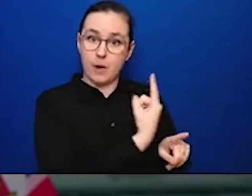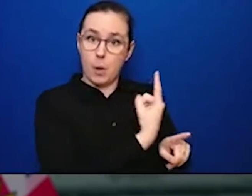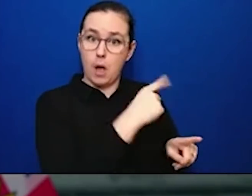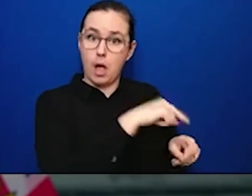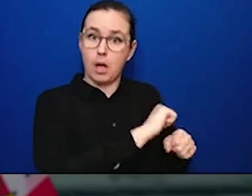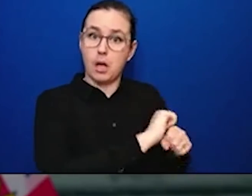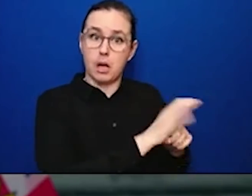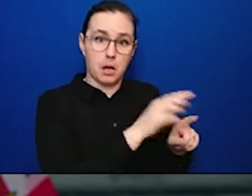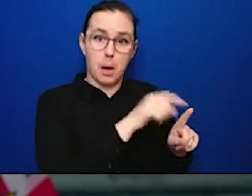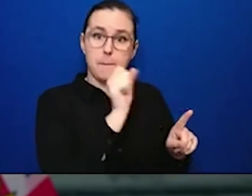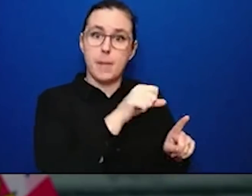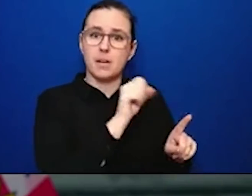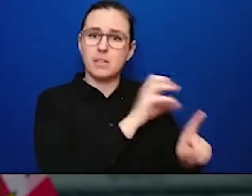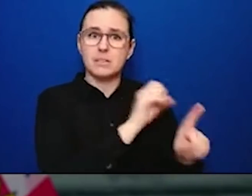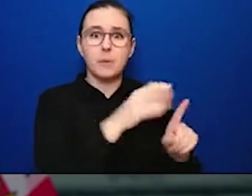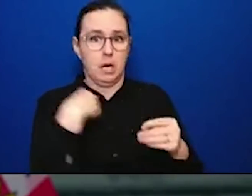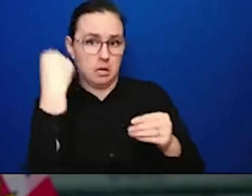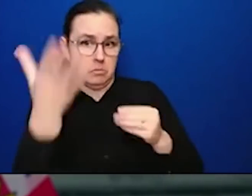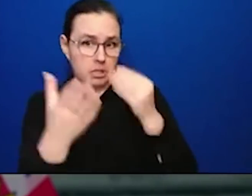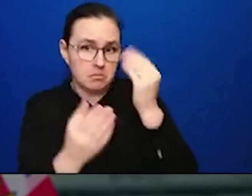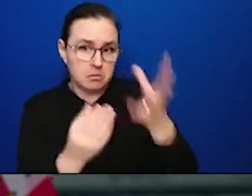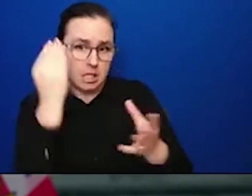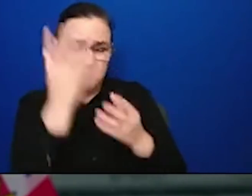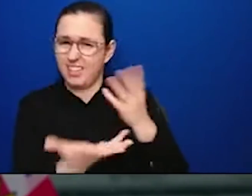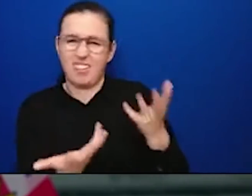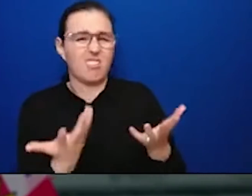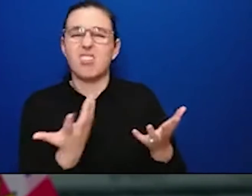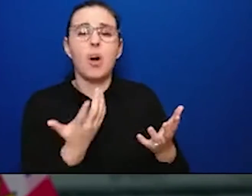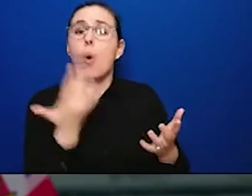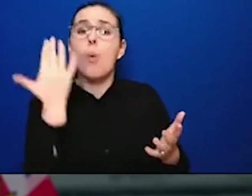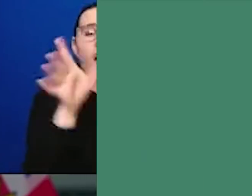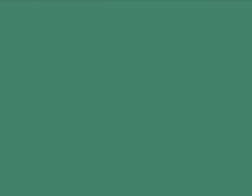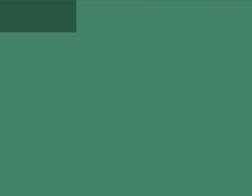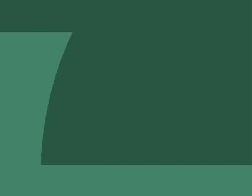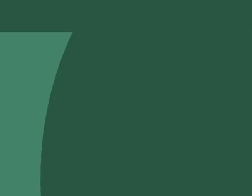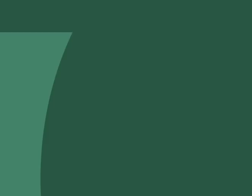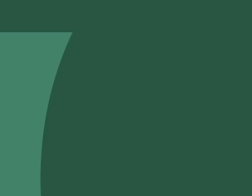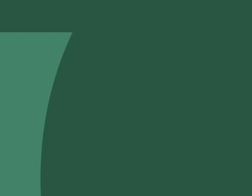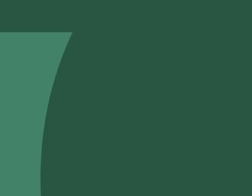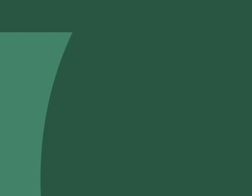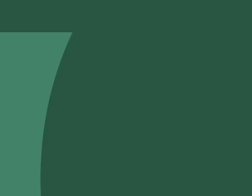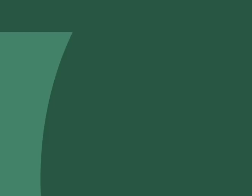public health will be supporting schools in doing that, is also how we need to work that through this week.